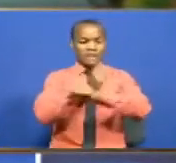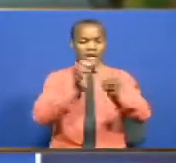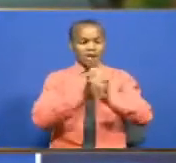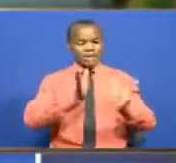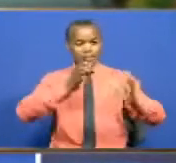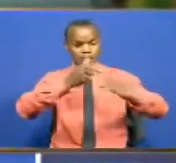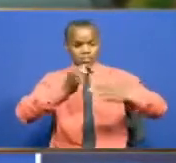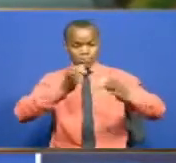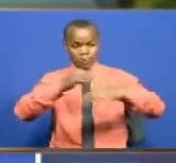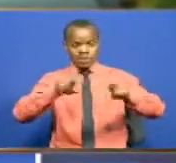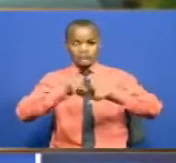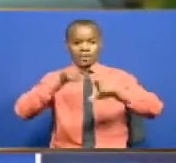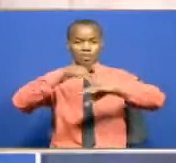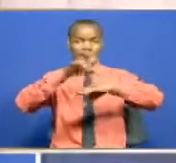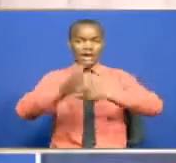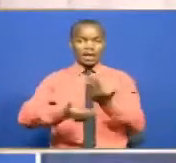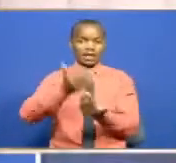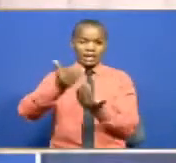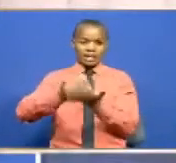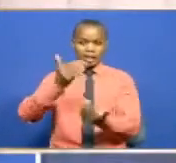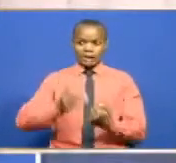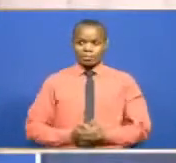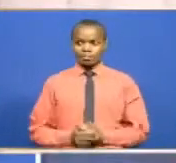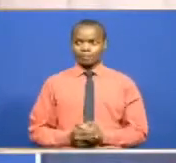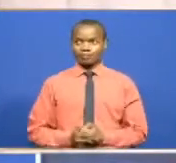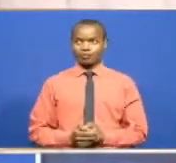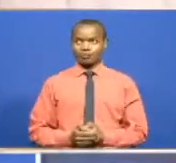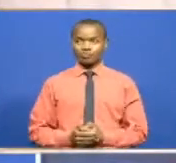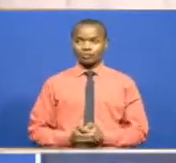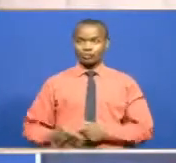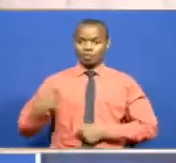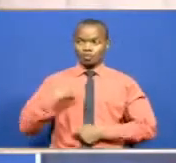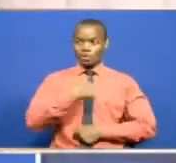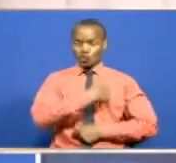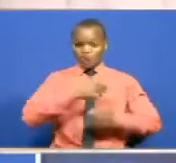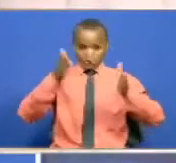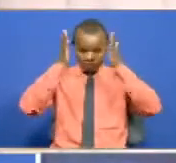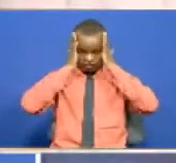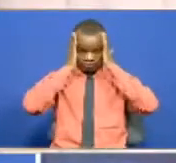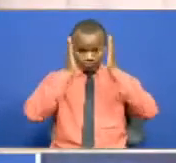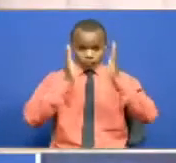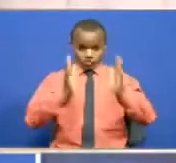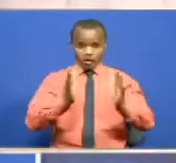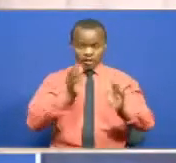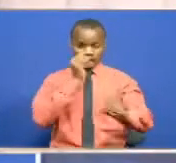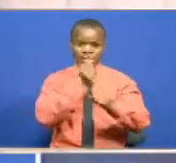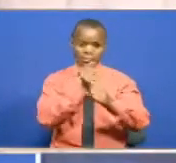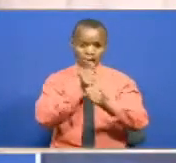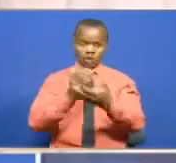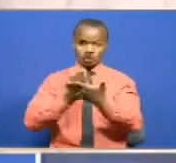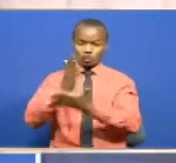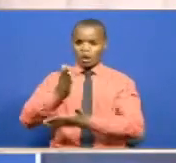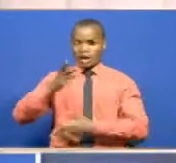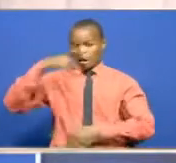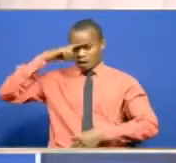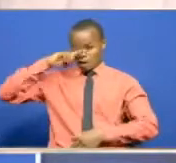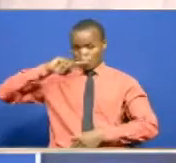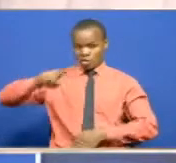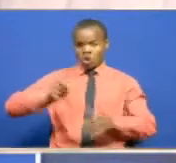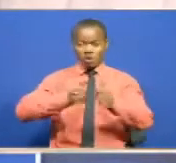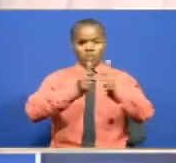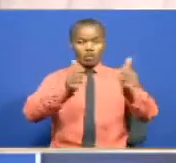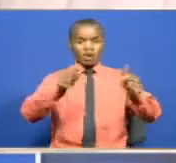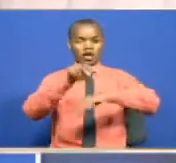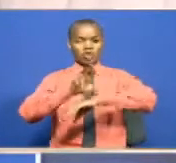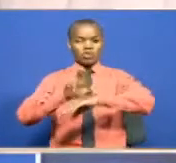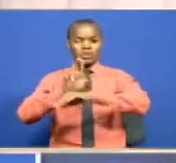and timely diagnosis and treatment. The ministry remains committed to ensure that this policy is implemented and adopted